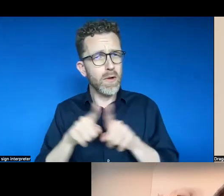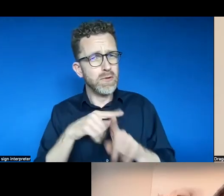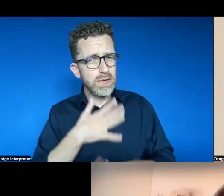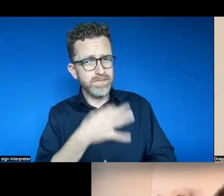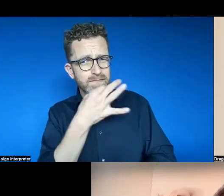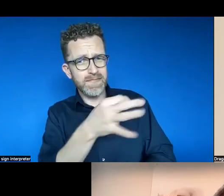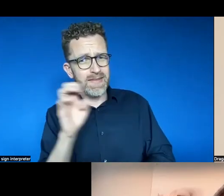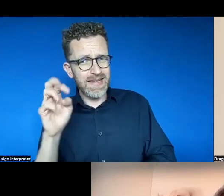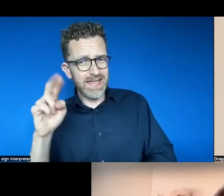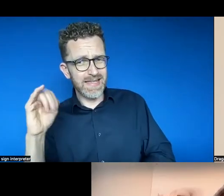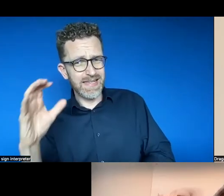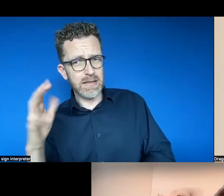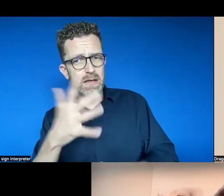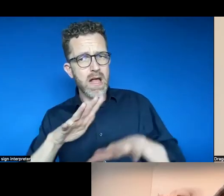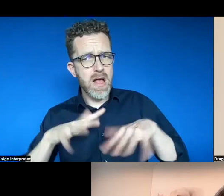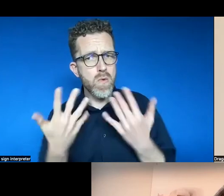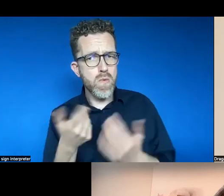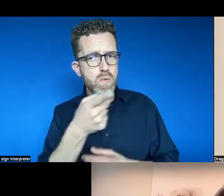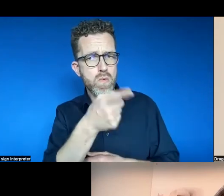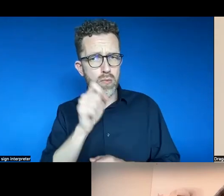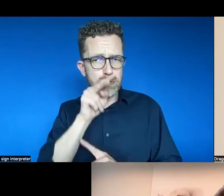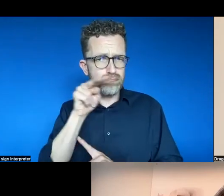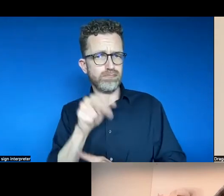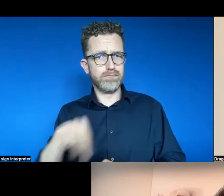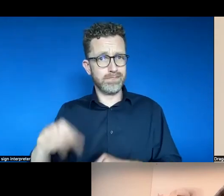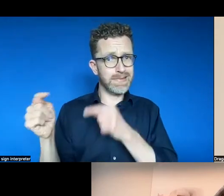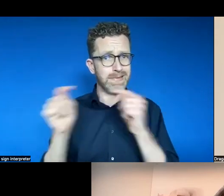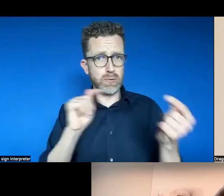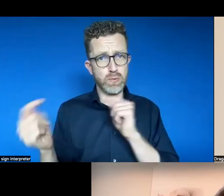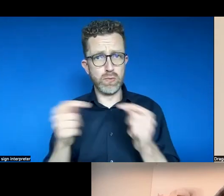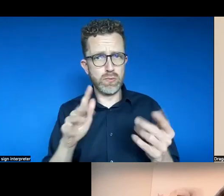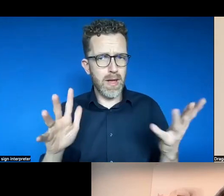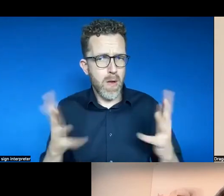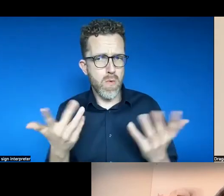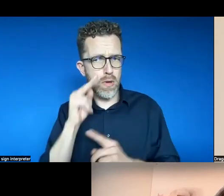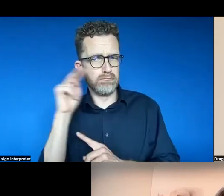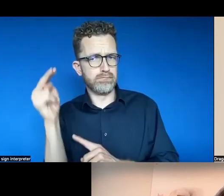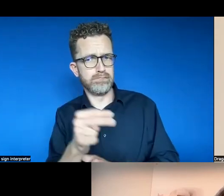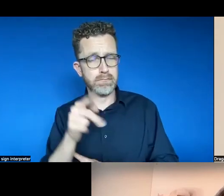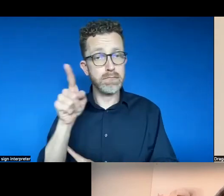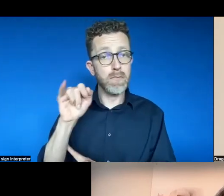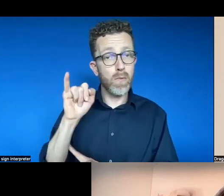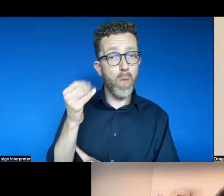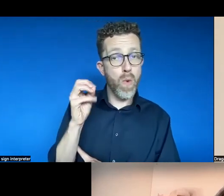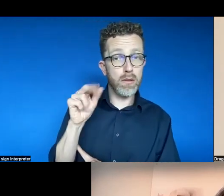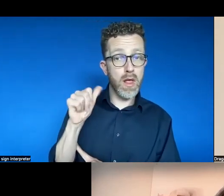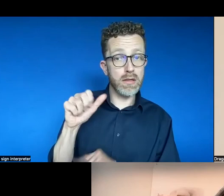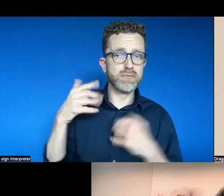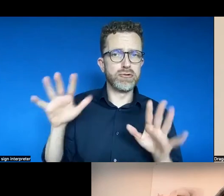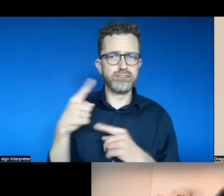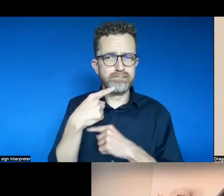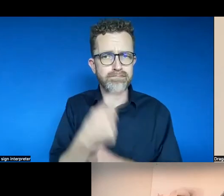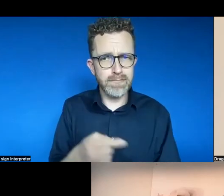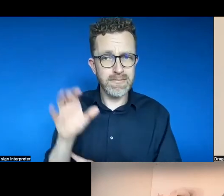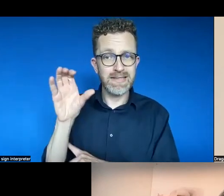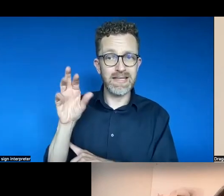number 5 requires that all children grow up have a right to live and grow up in a family. But can